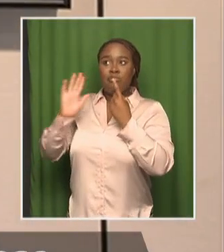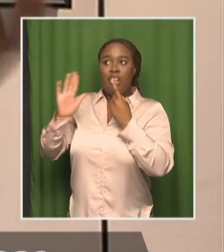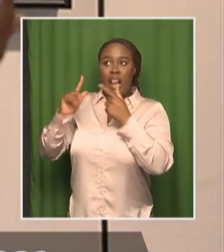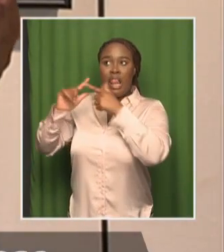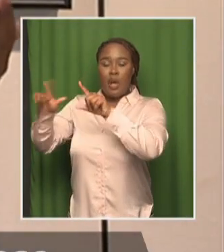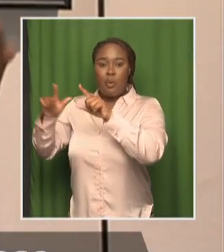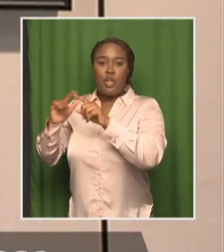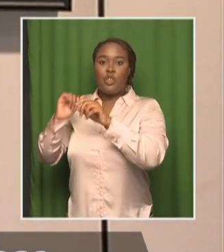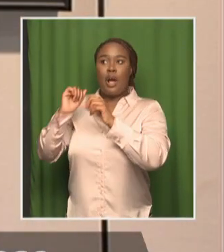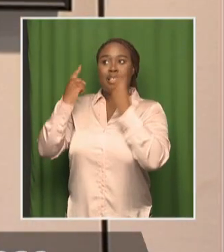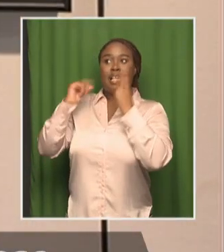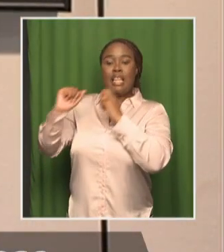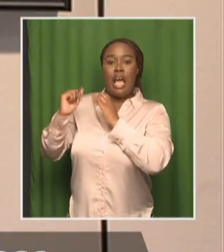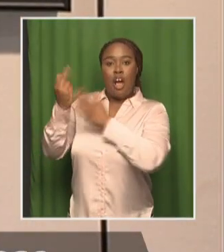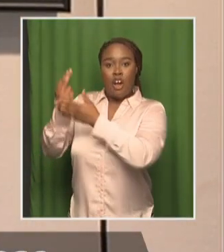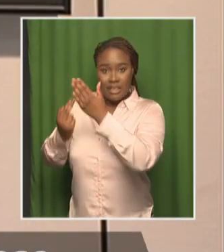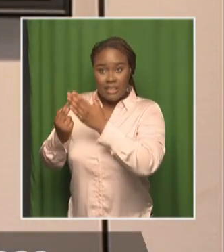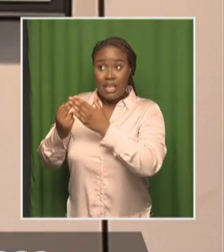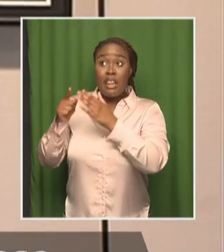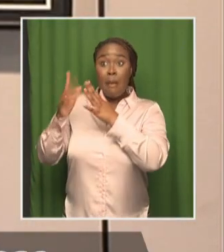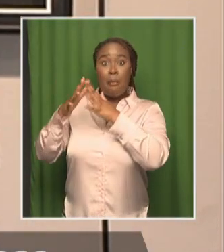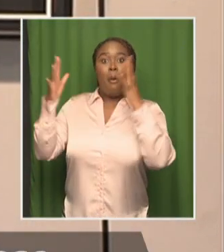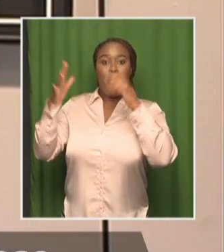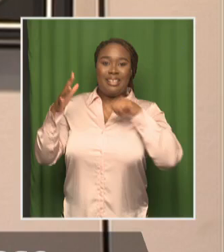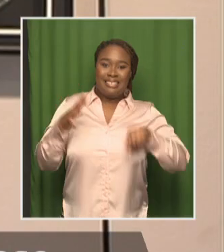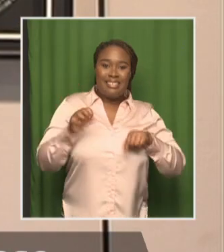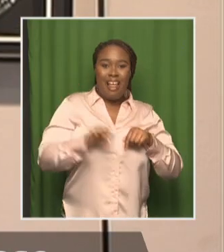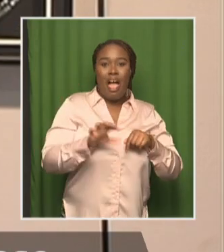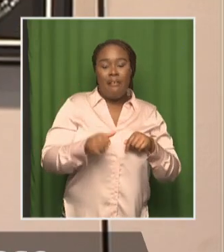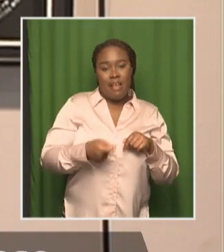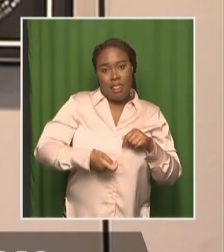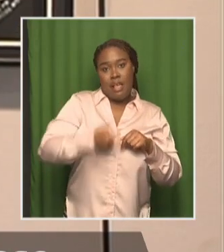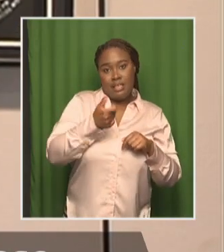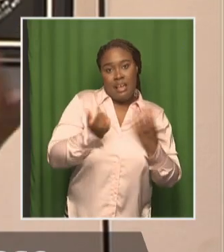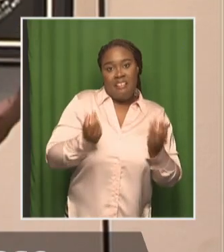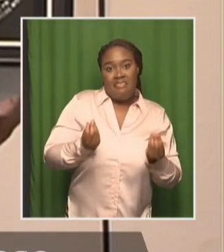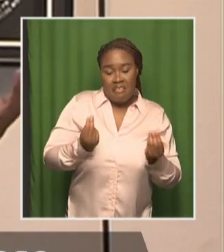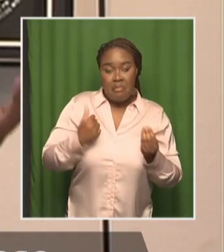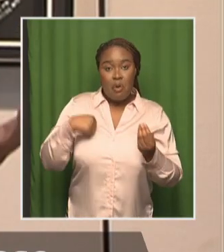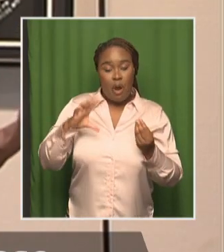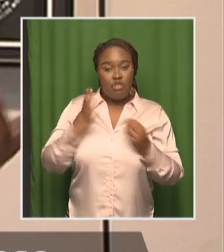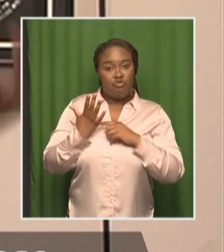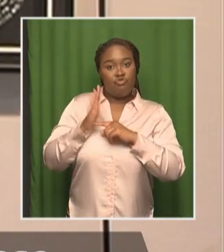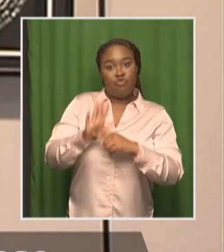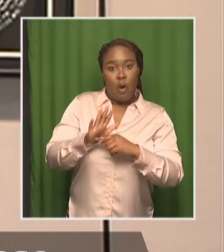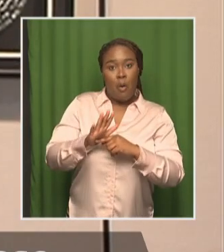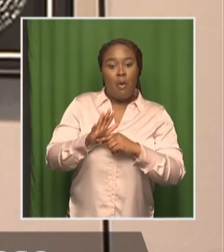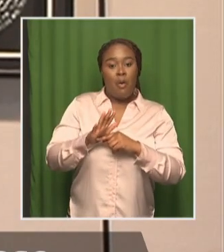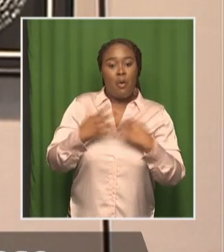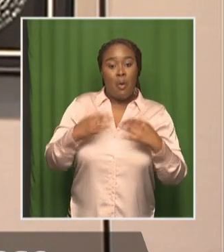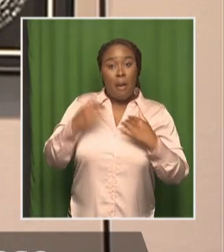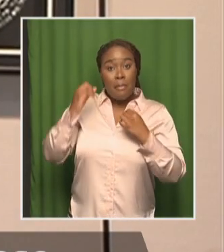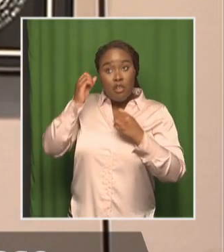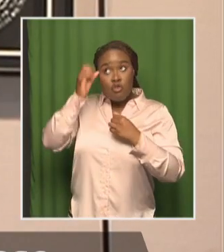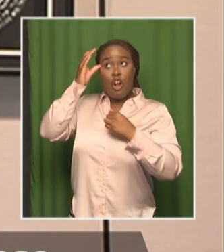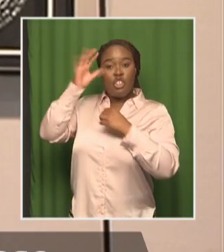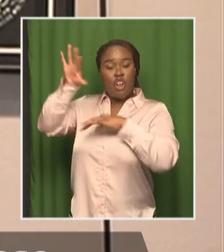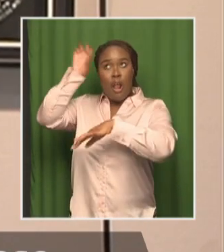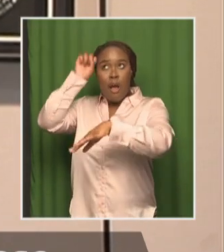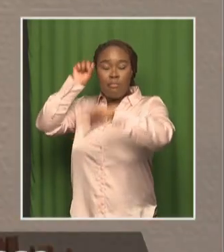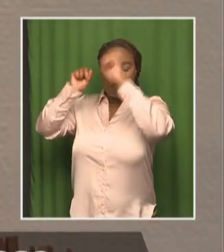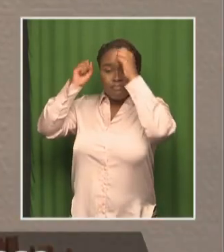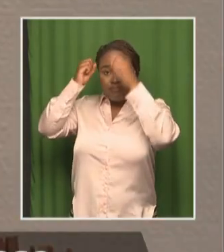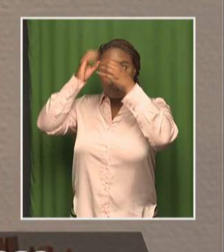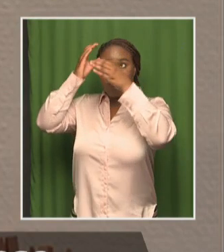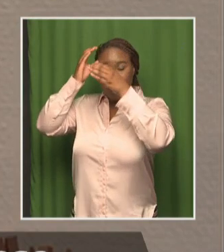there. So it's more, this side is less. So I was trying to just emphasize the knowledge of having to bring it back to South African